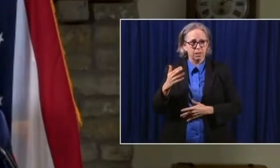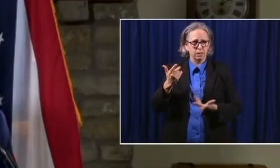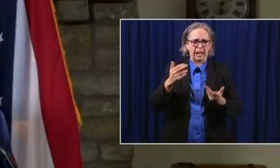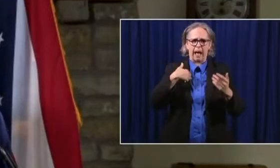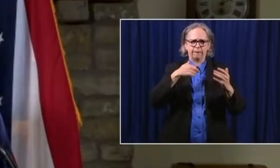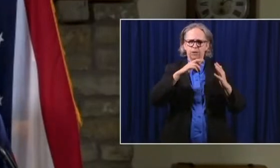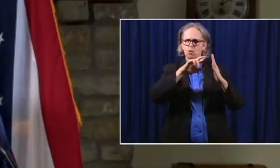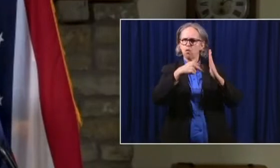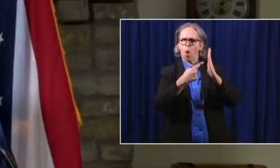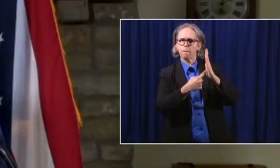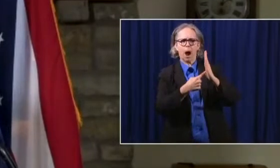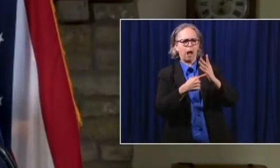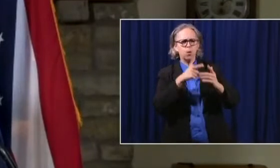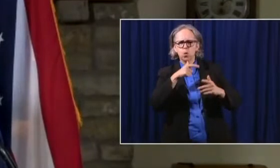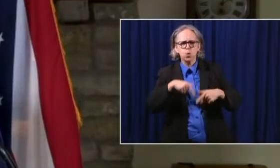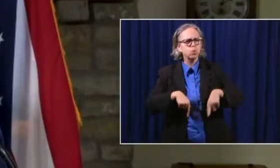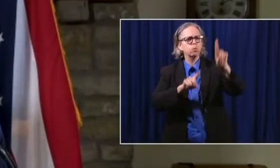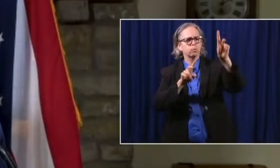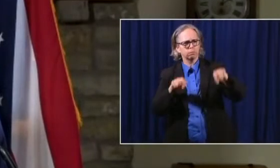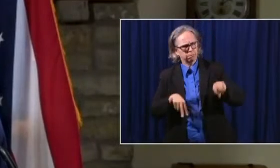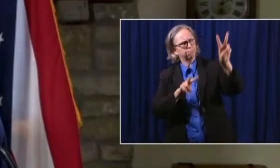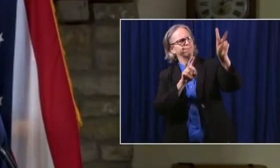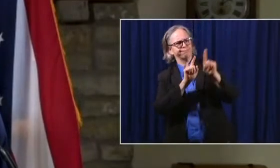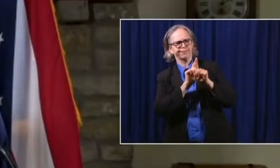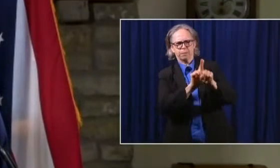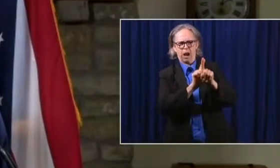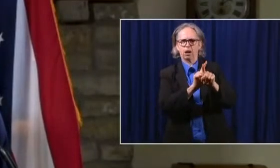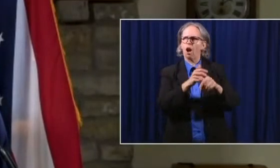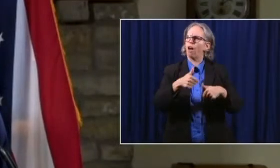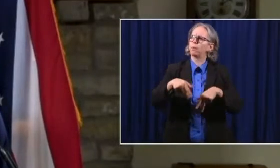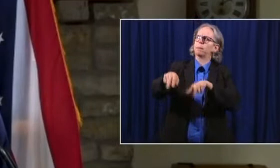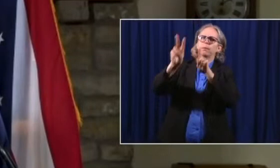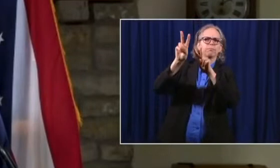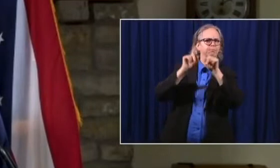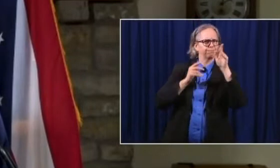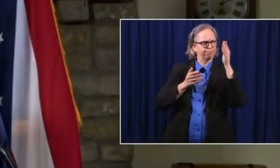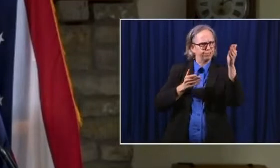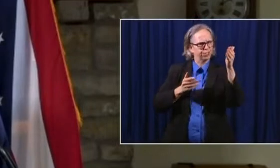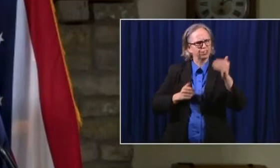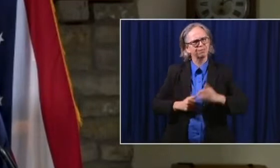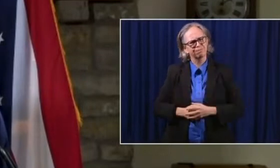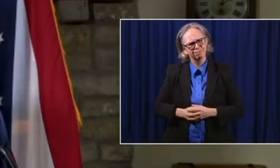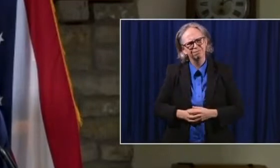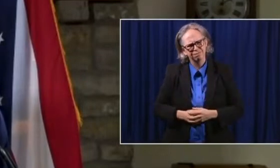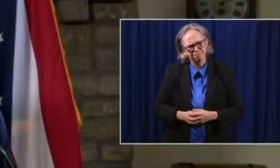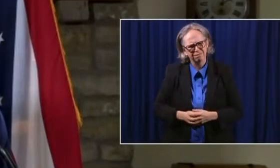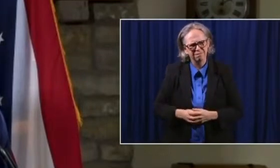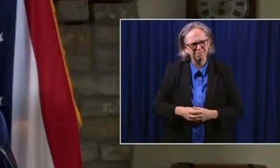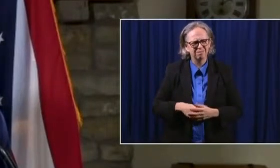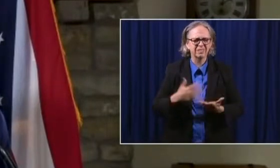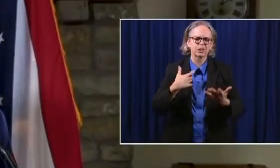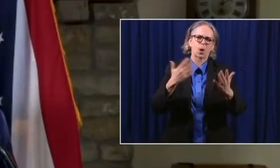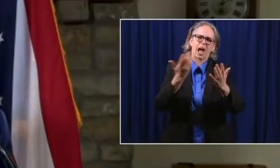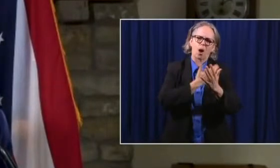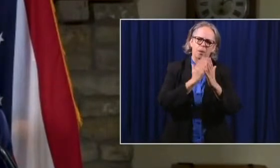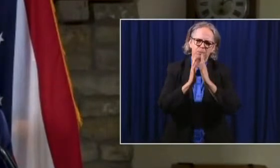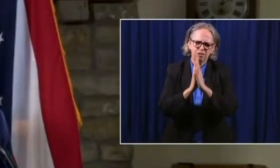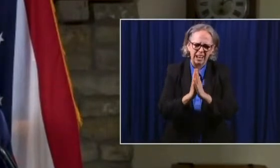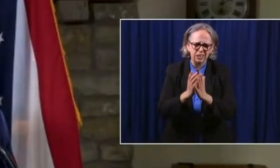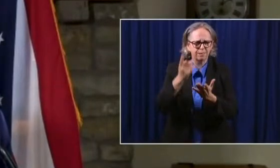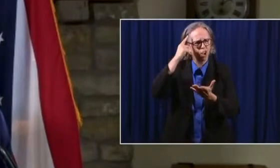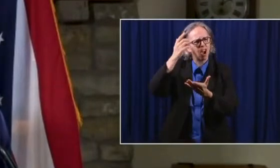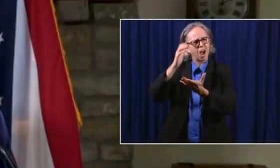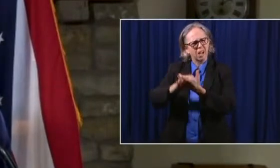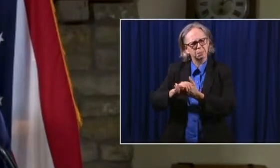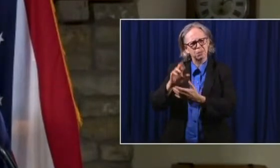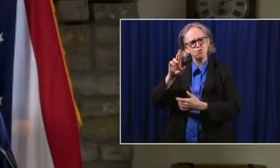of correcting health disparities. Our thoughts and prayers go out to her husband, Russell,